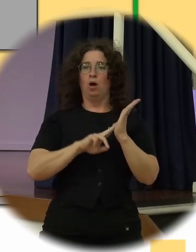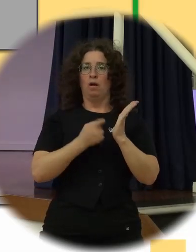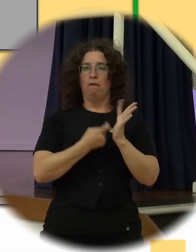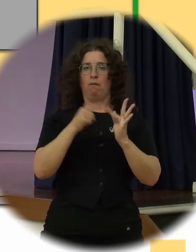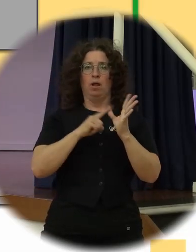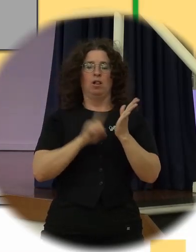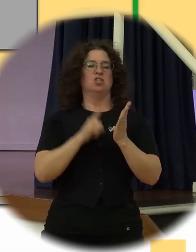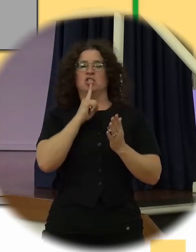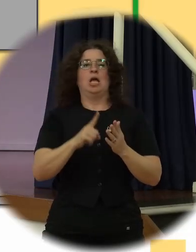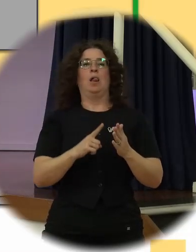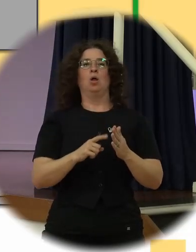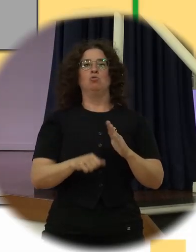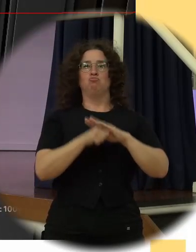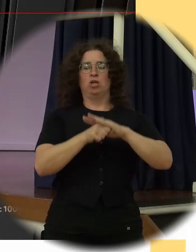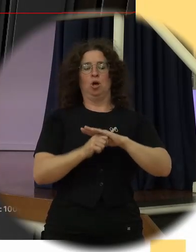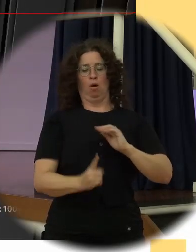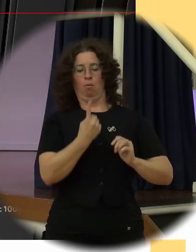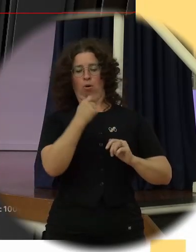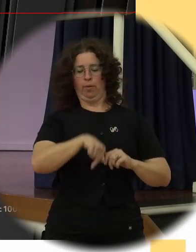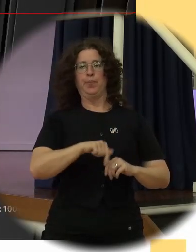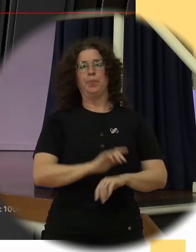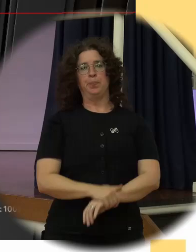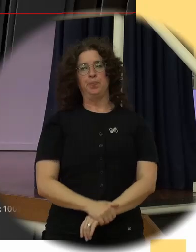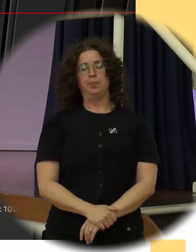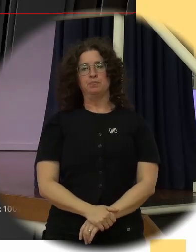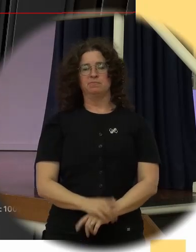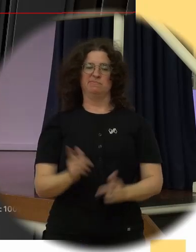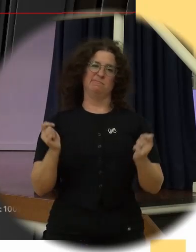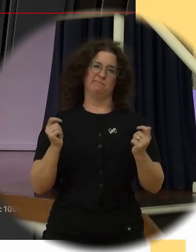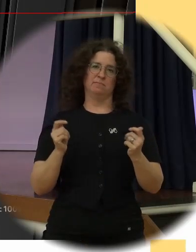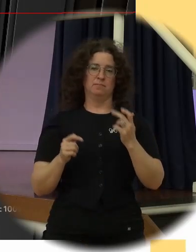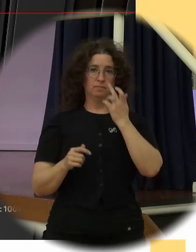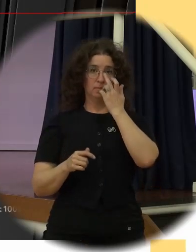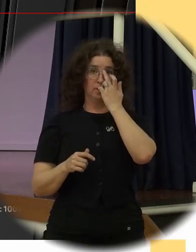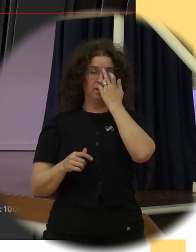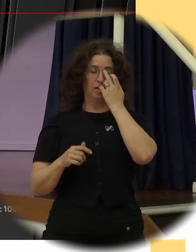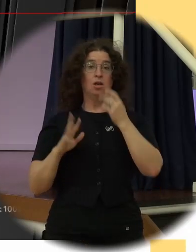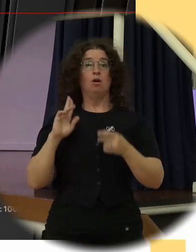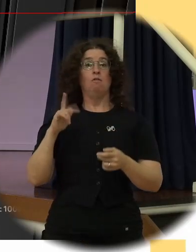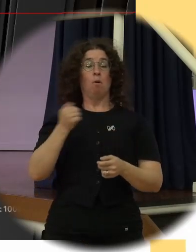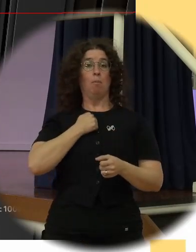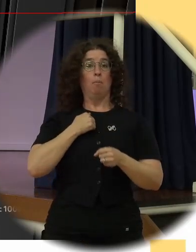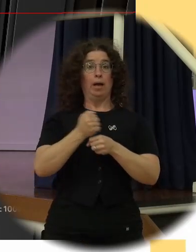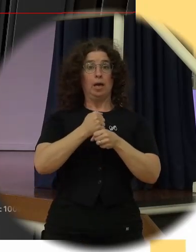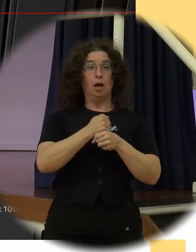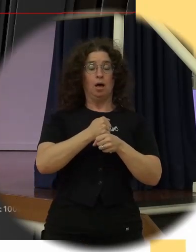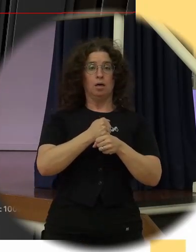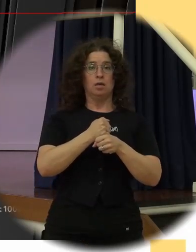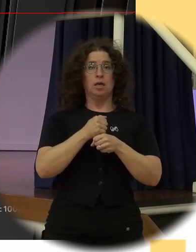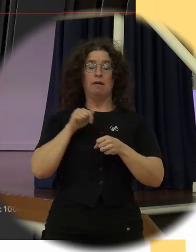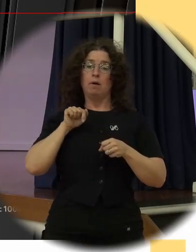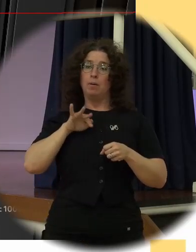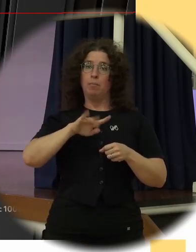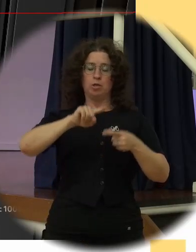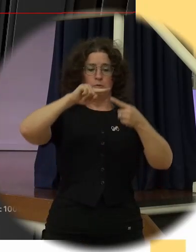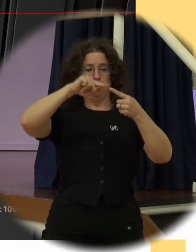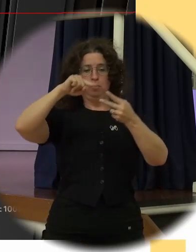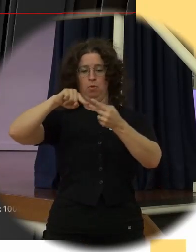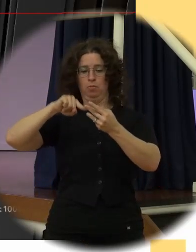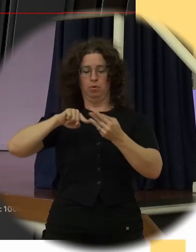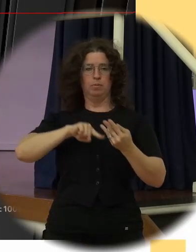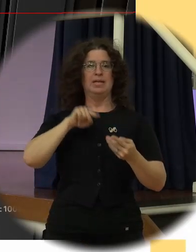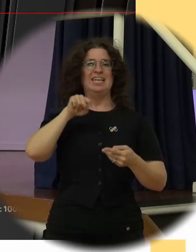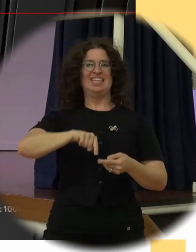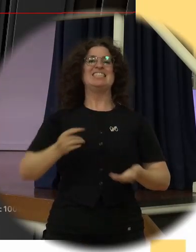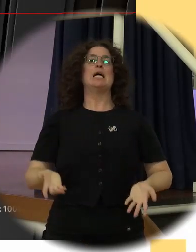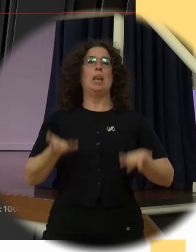it. It's very simple. And then on each car, I would end up with multiple sets of points. Now, this is a lightweight